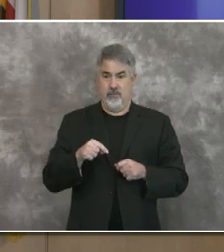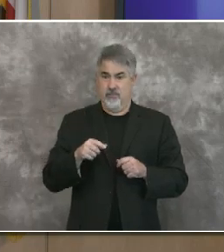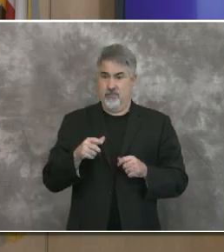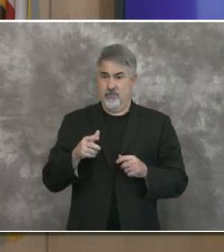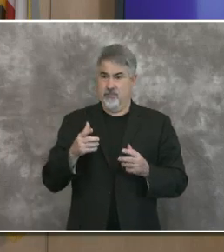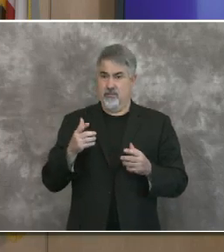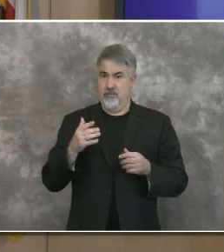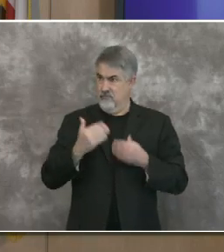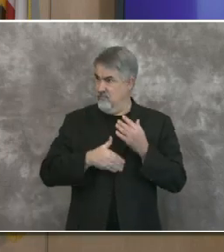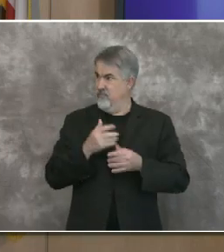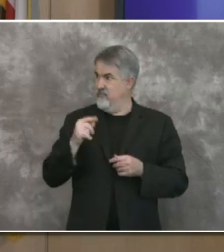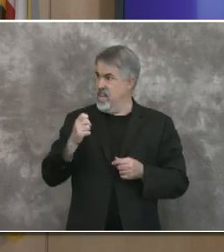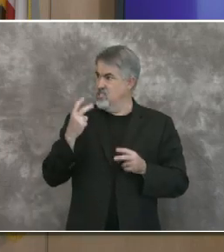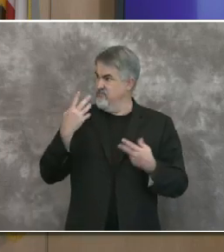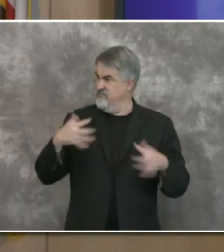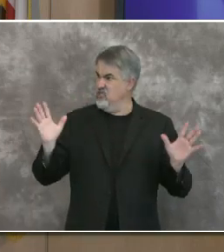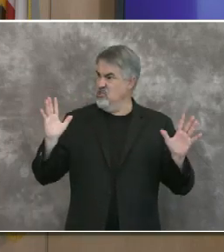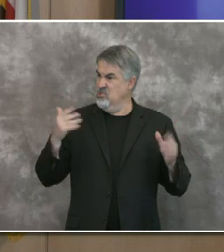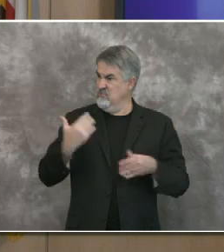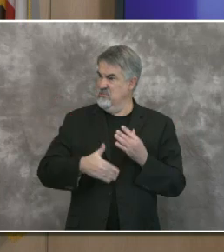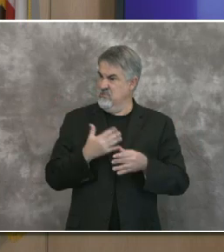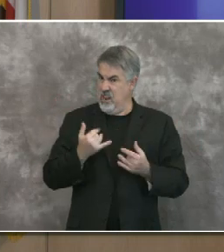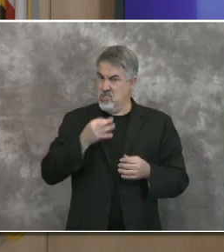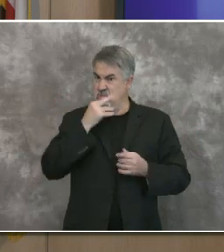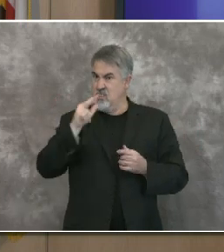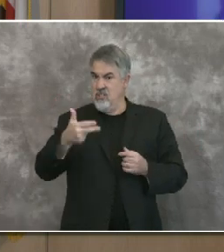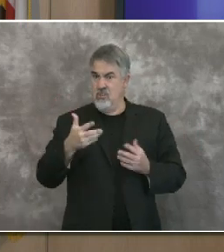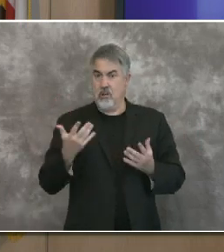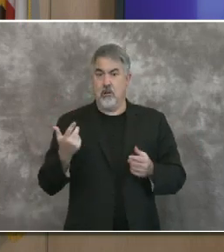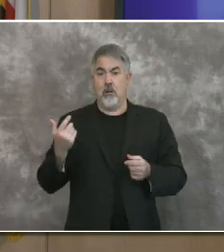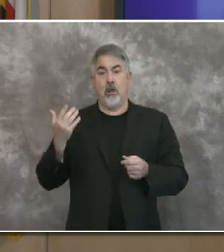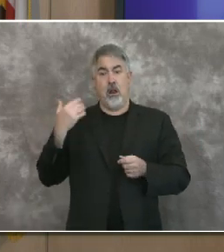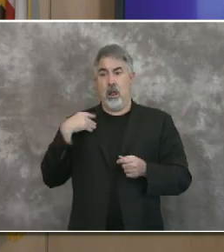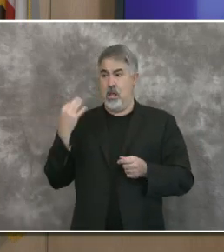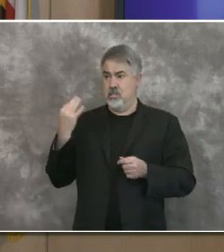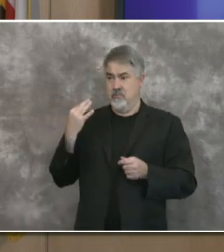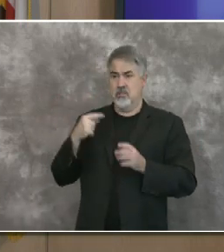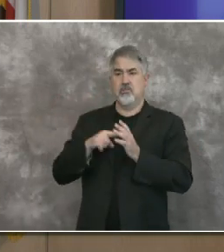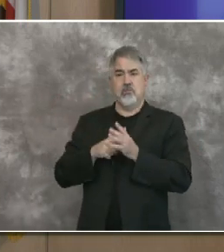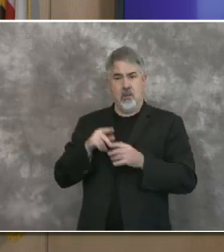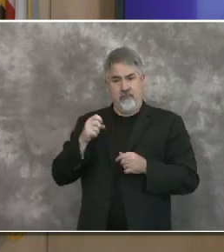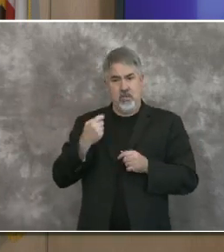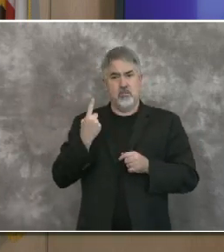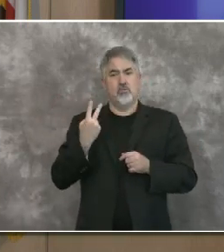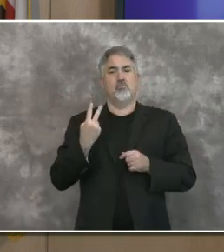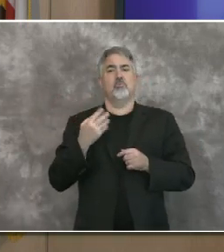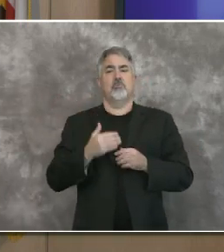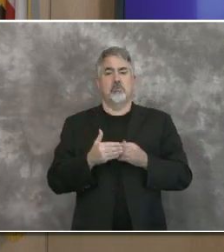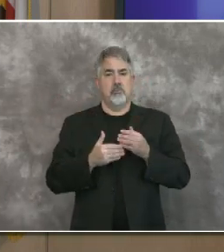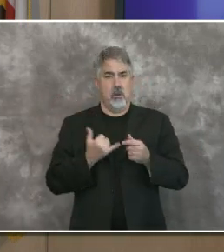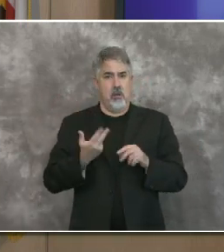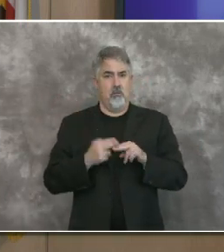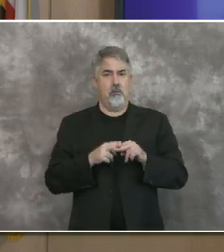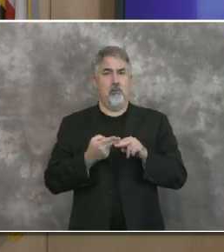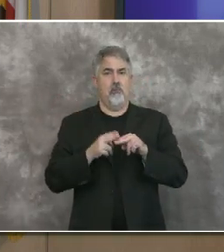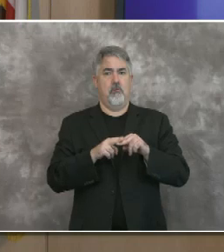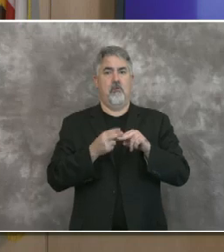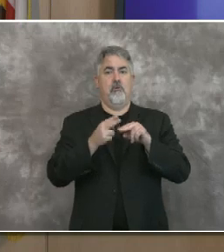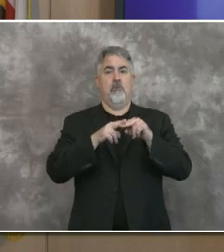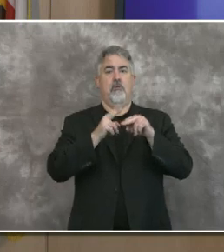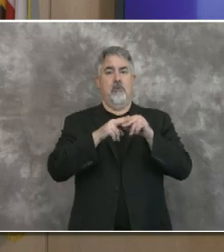we are moving through stage 2. We took a step Friday. Today's Tuesday. We took another step forward. At this point,